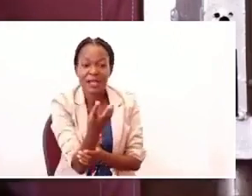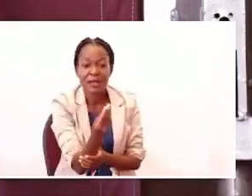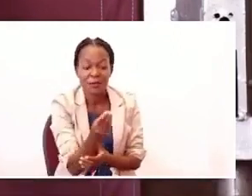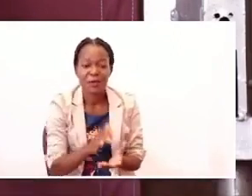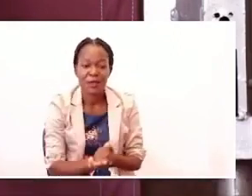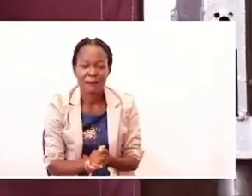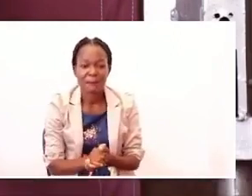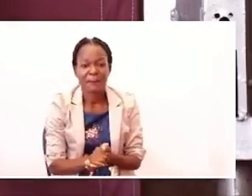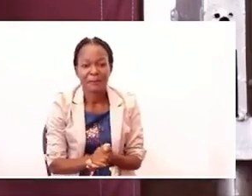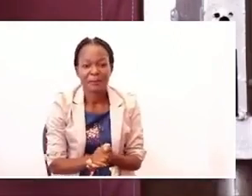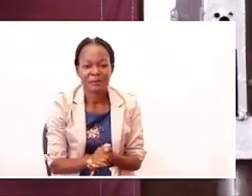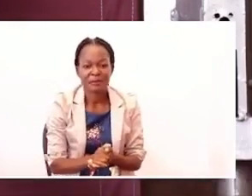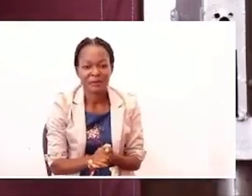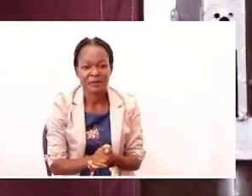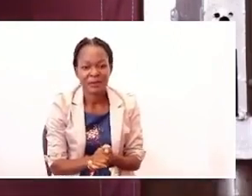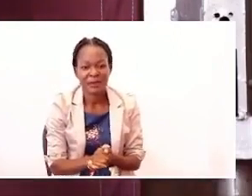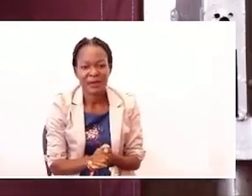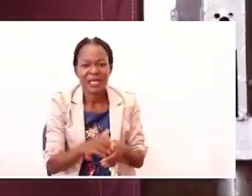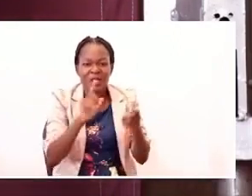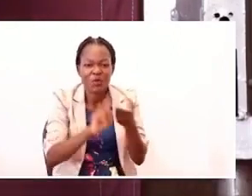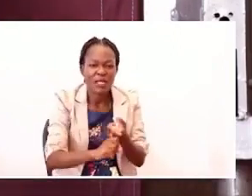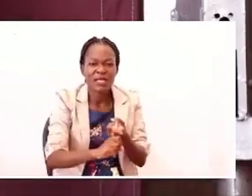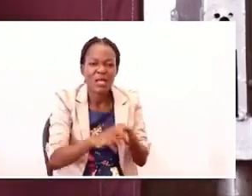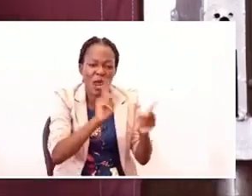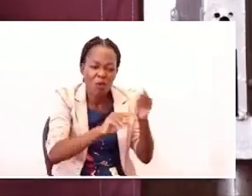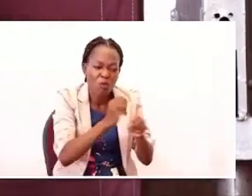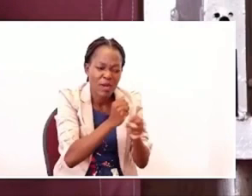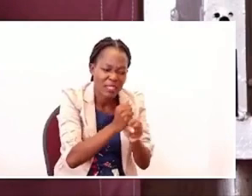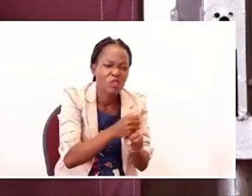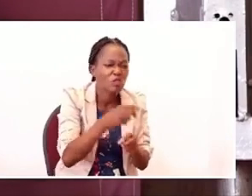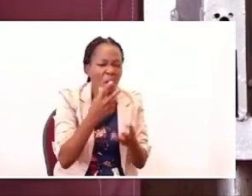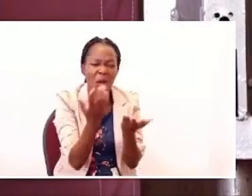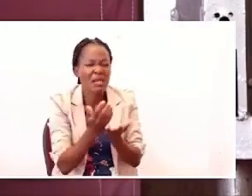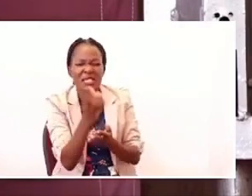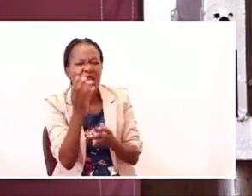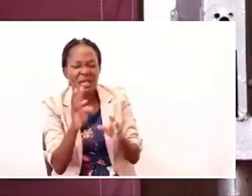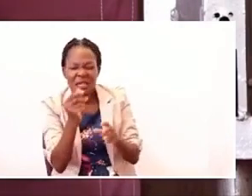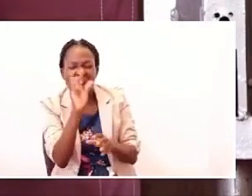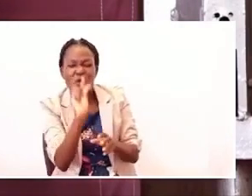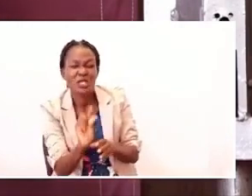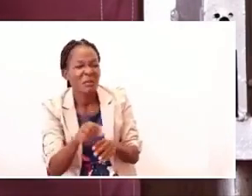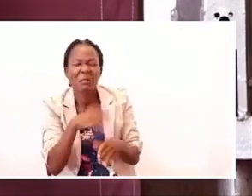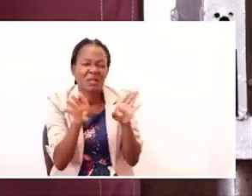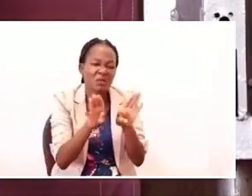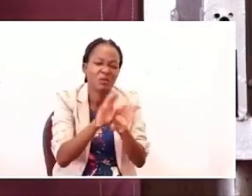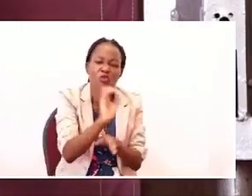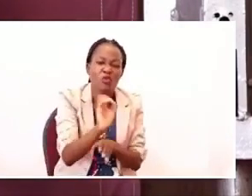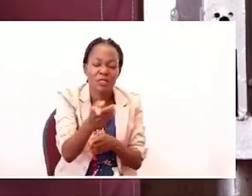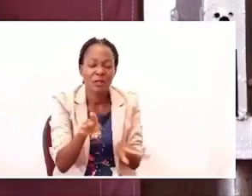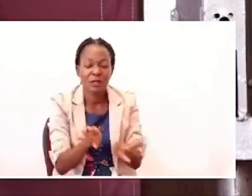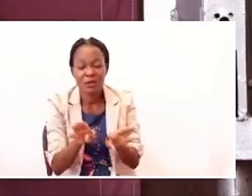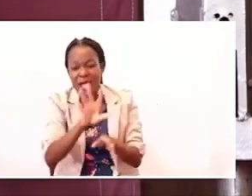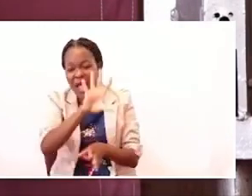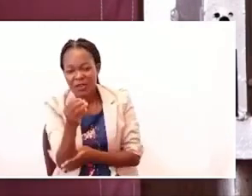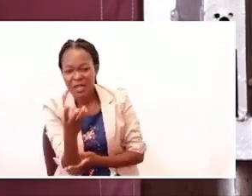are characterized by declining wages, therefore the cost of labor becomes low, that African economies do not have